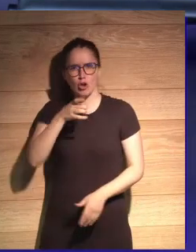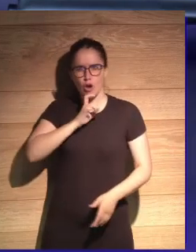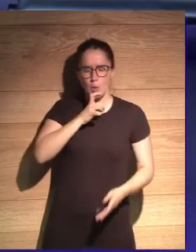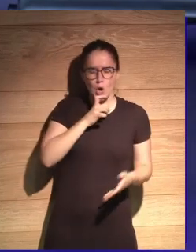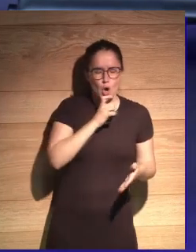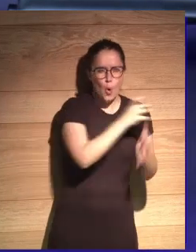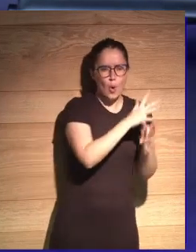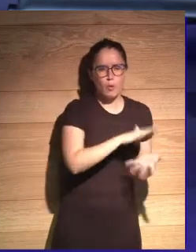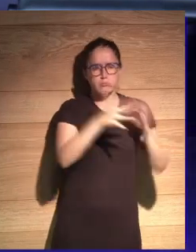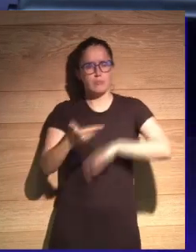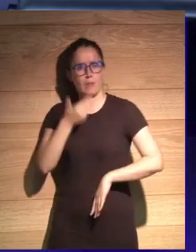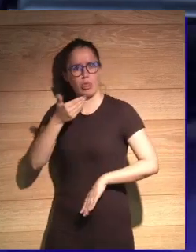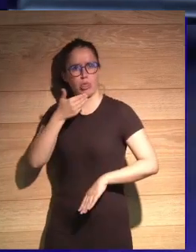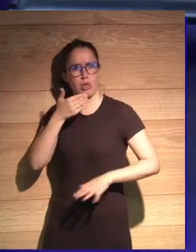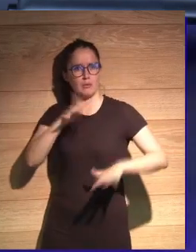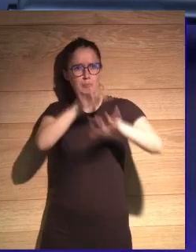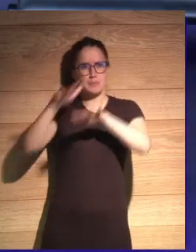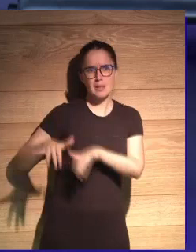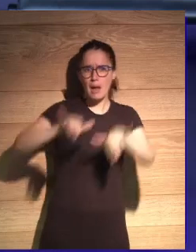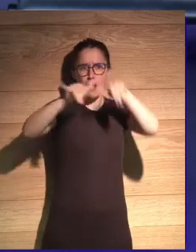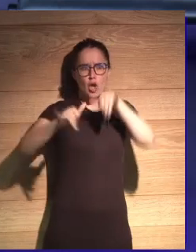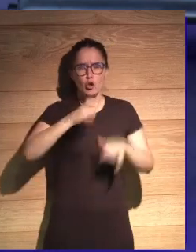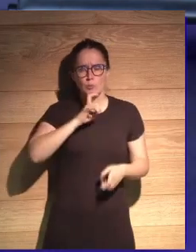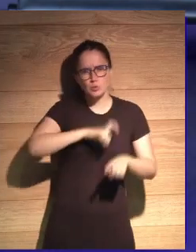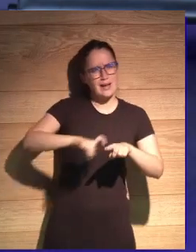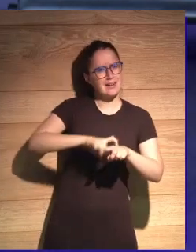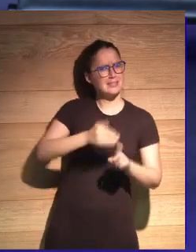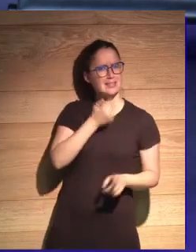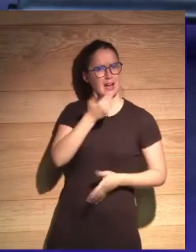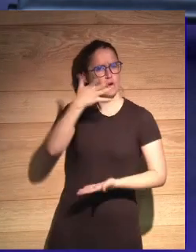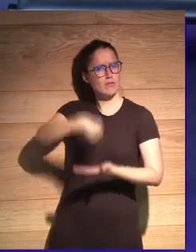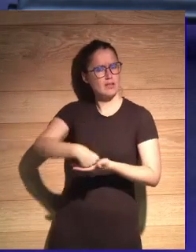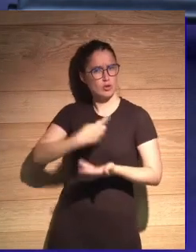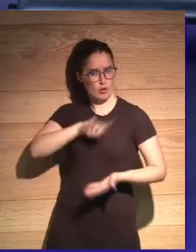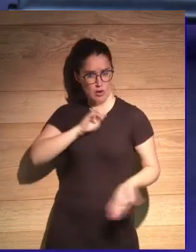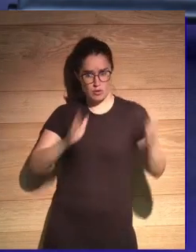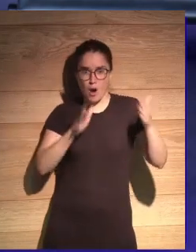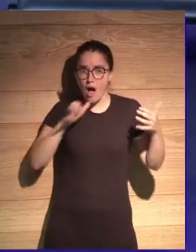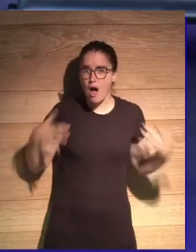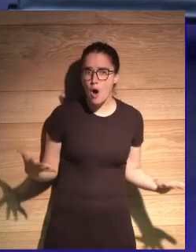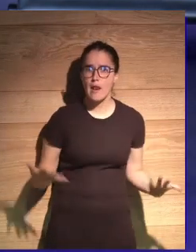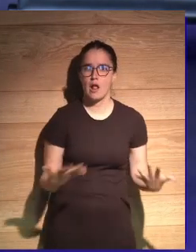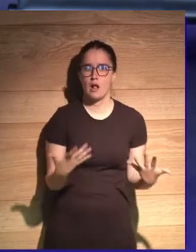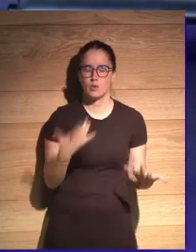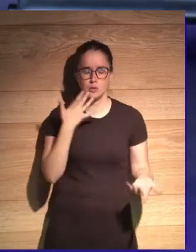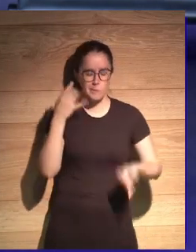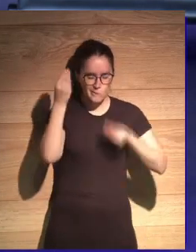Riding a tamed whale is turning video games into games. I thought that was